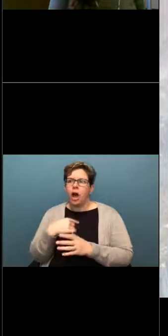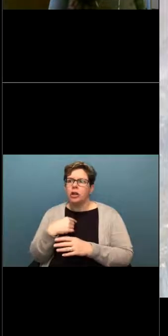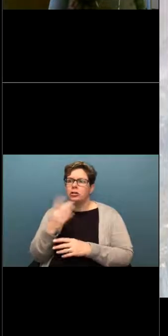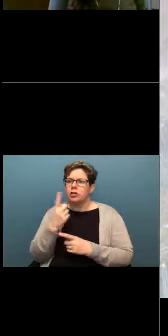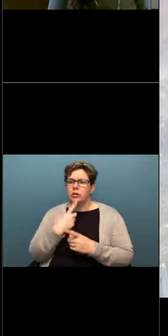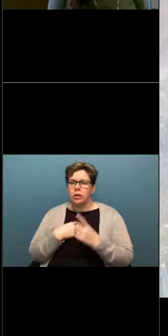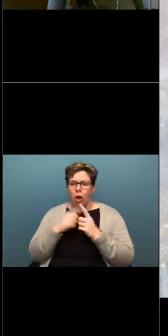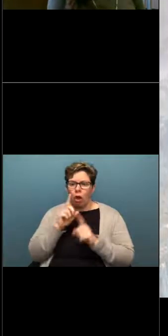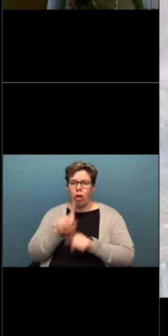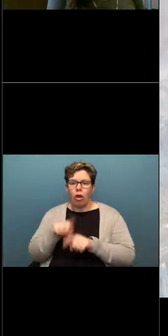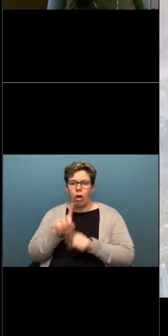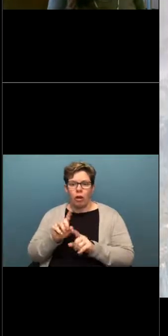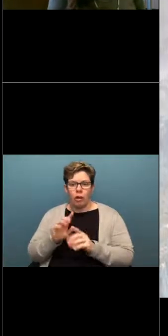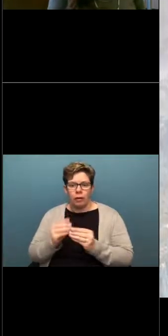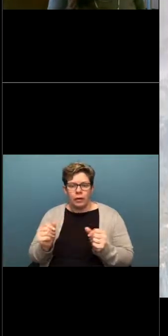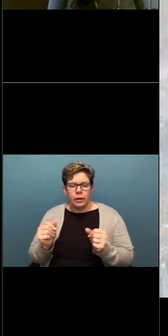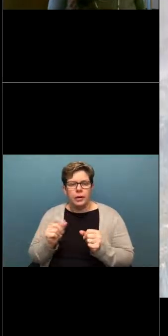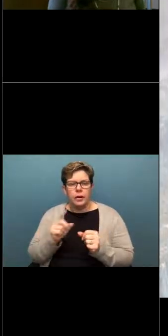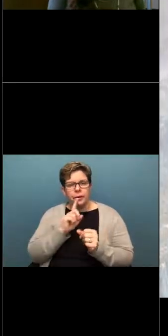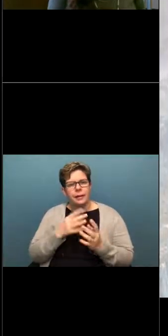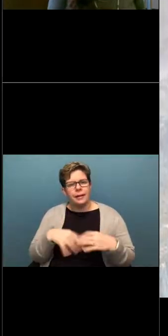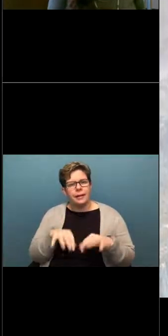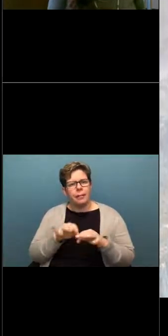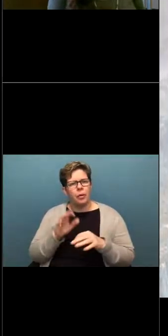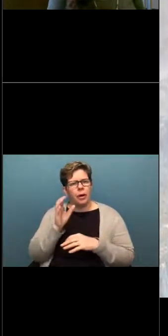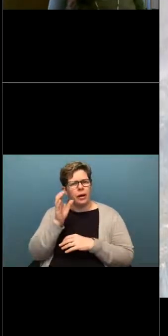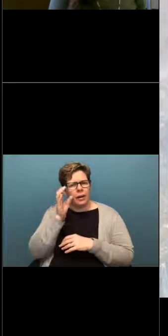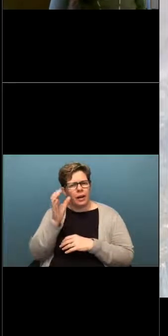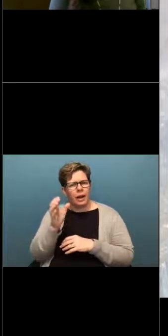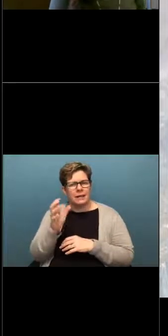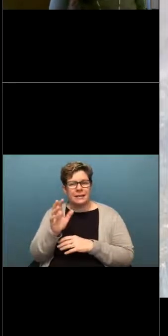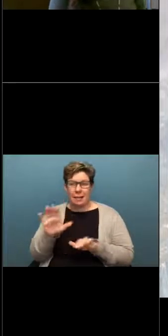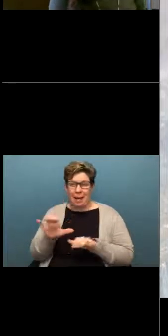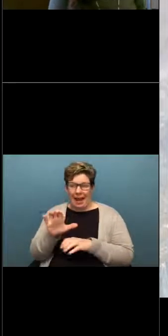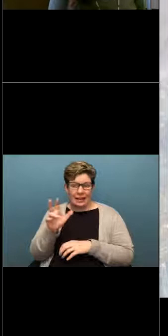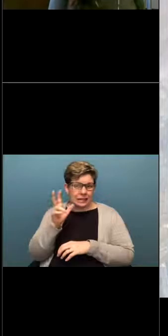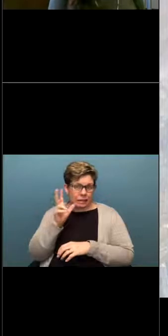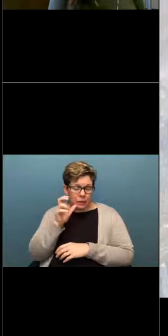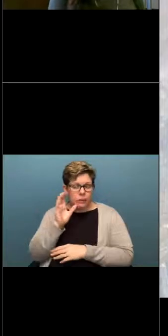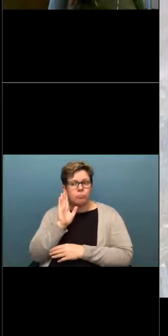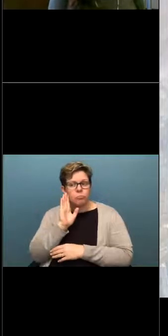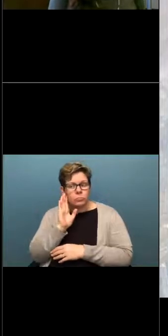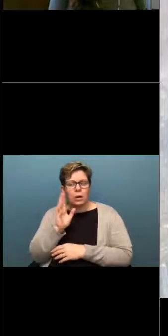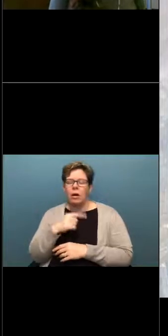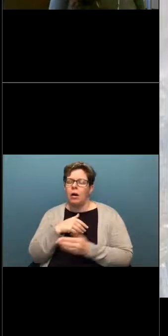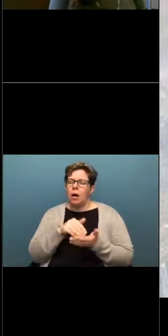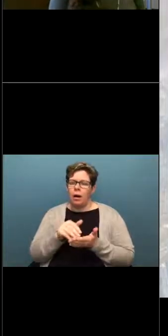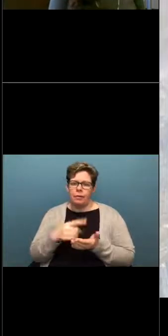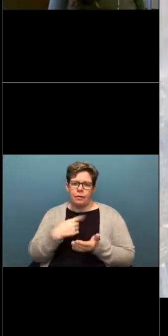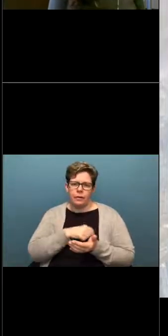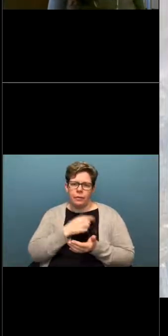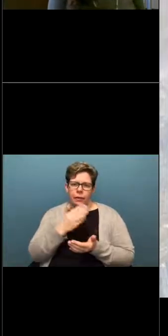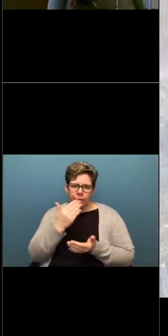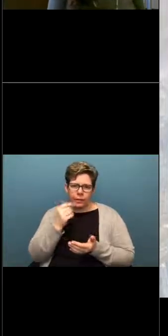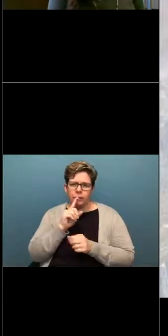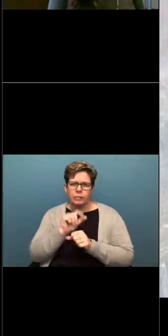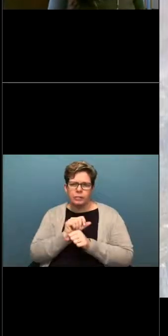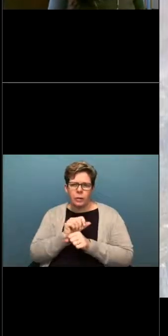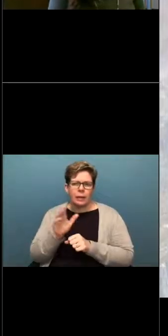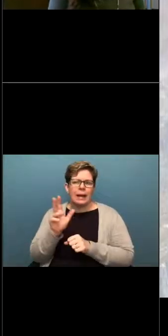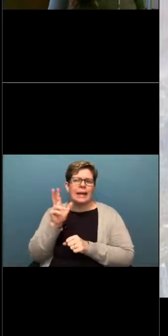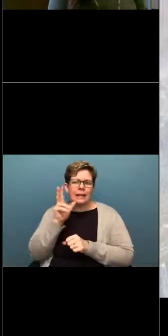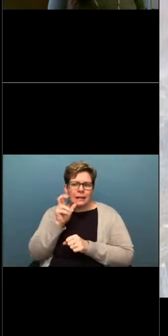in your head. That's a really important concept, and we don't always do a great job at making sure we're really listening to what our patients